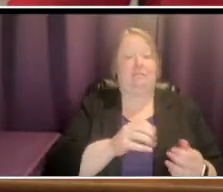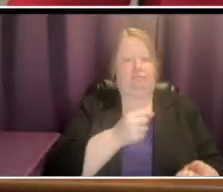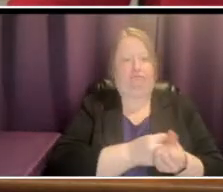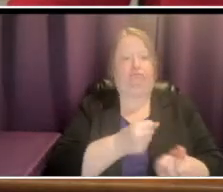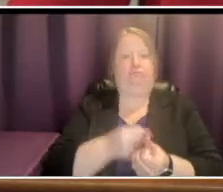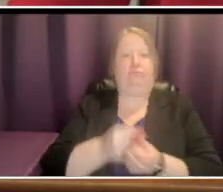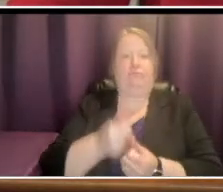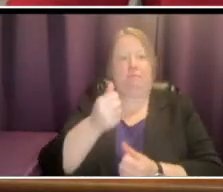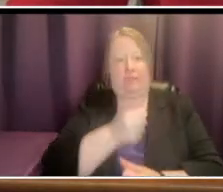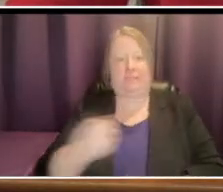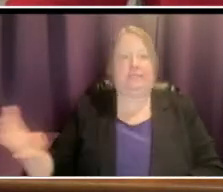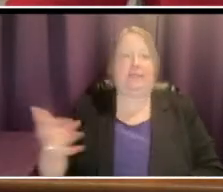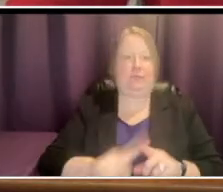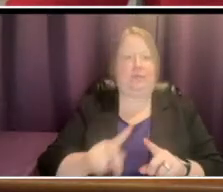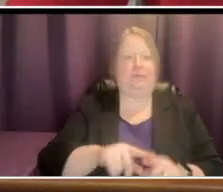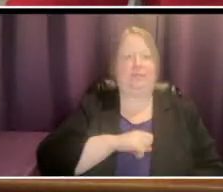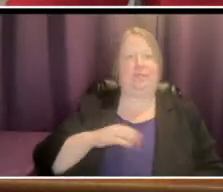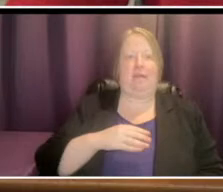from Mark Meadows.